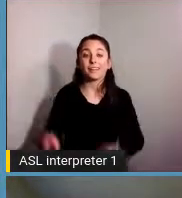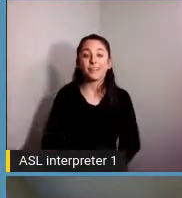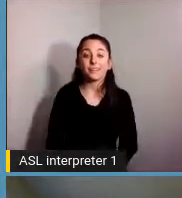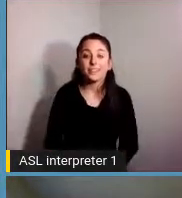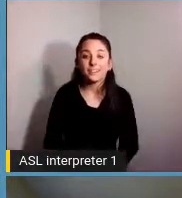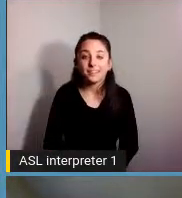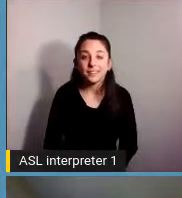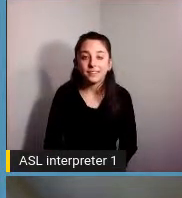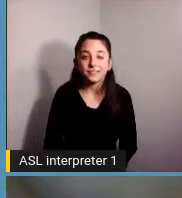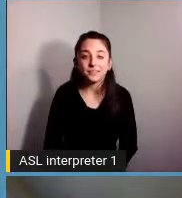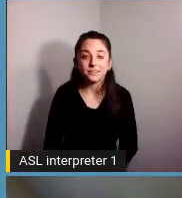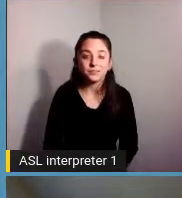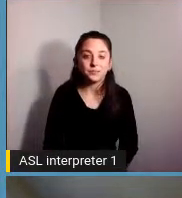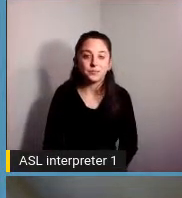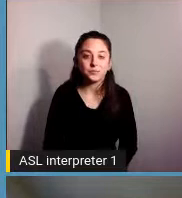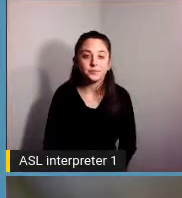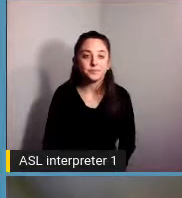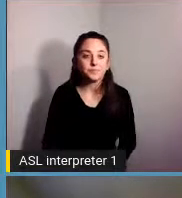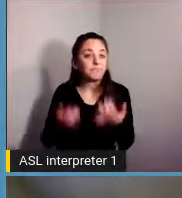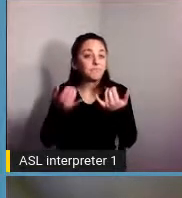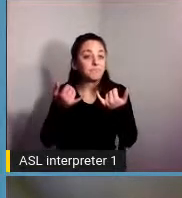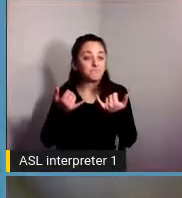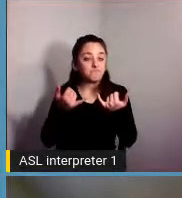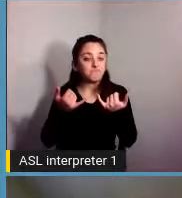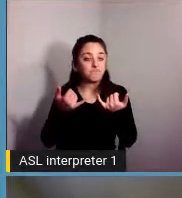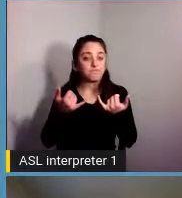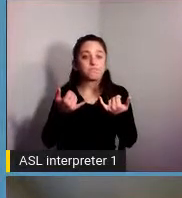All right, now's a good time to switch